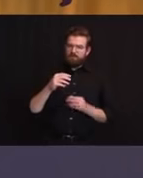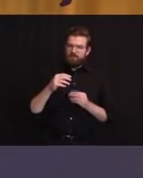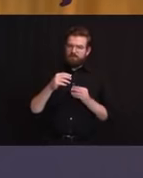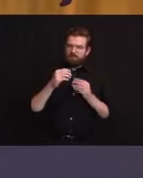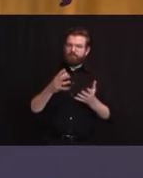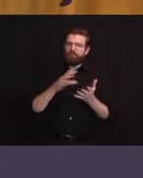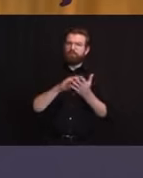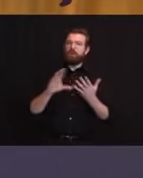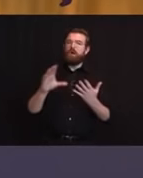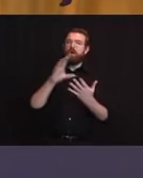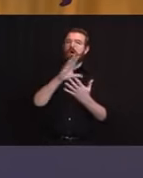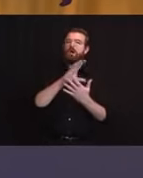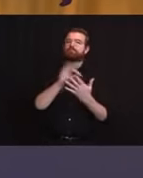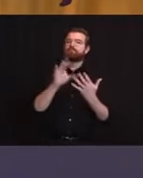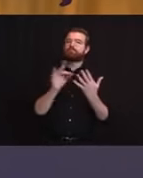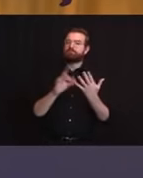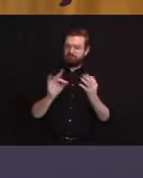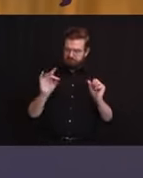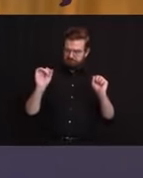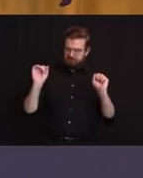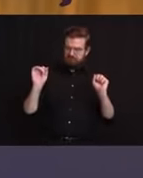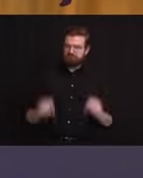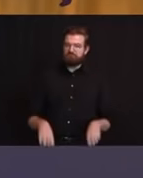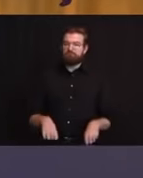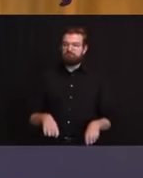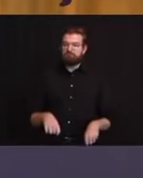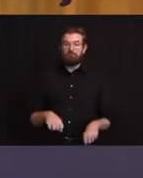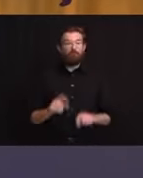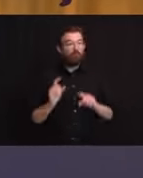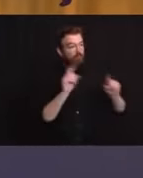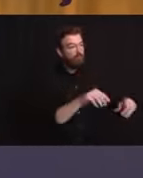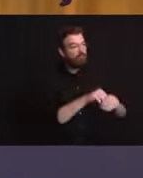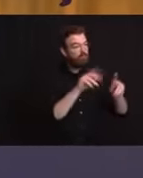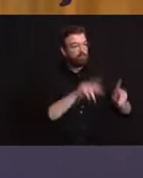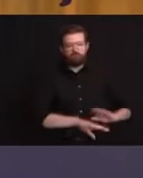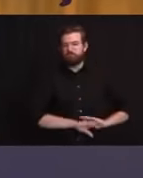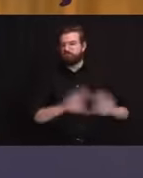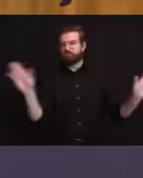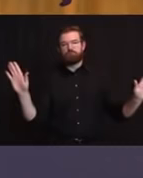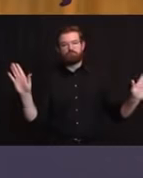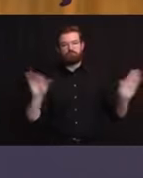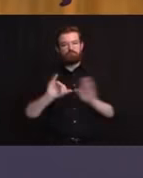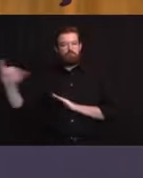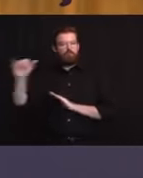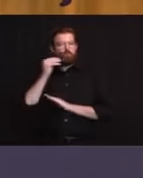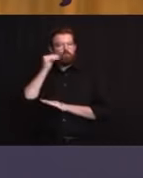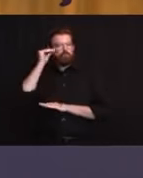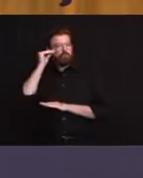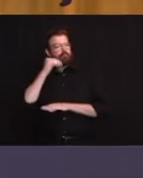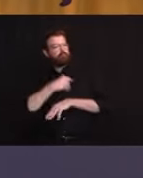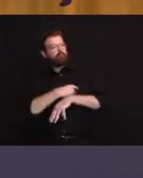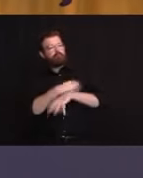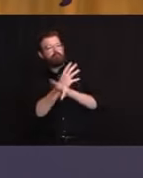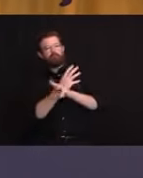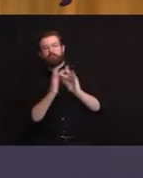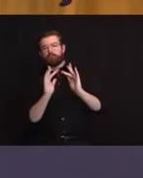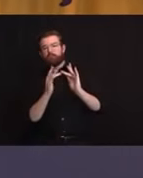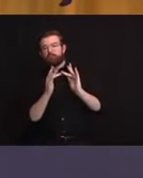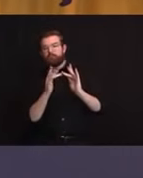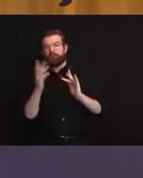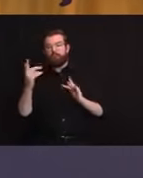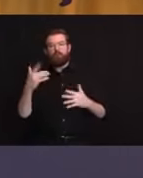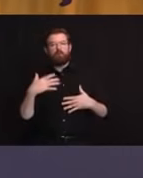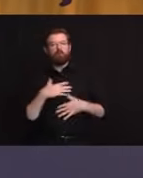this week. And presumably that's because parents or students are concerned about going back to school and getting sick. I'm curious if there'll be any